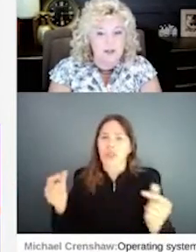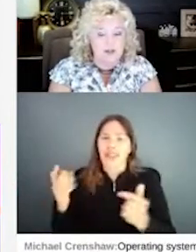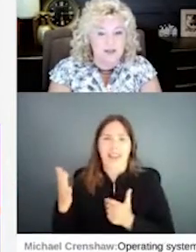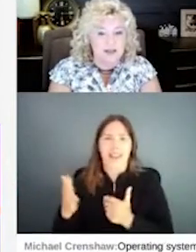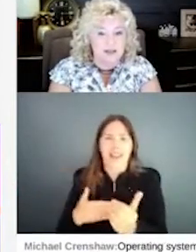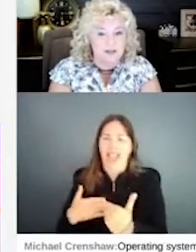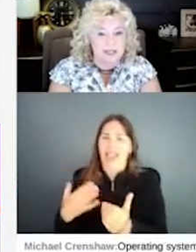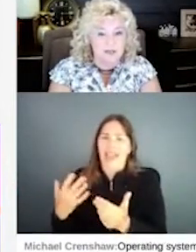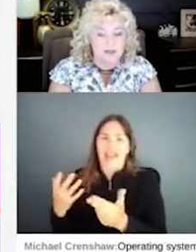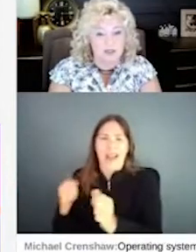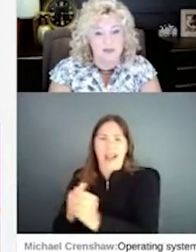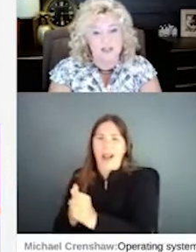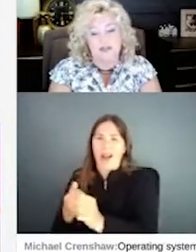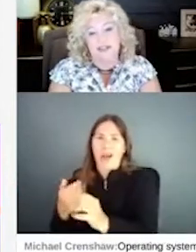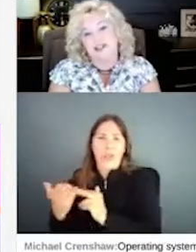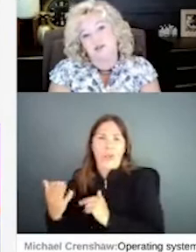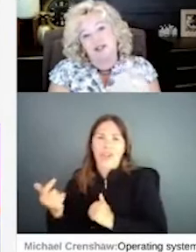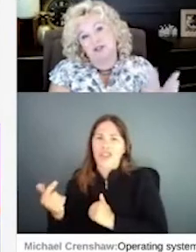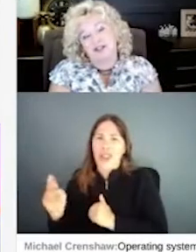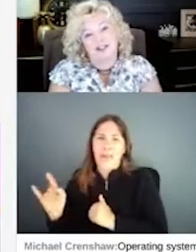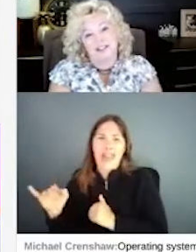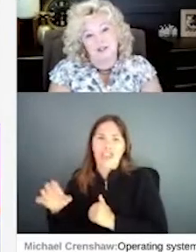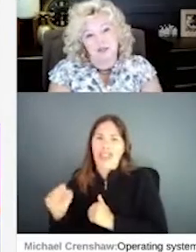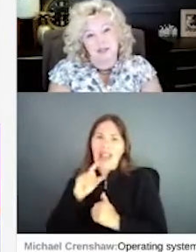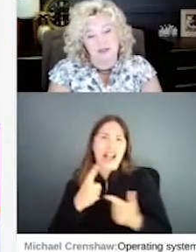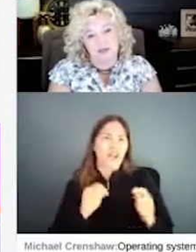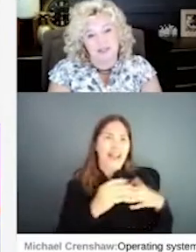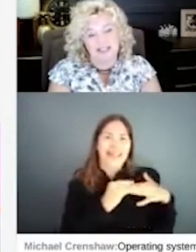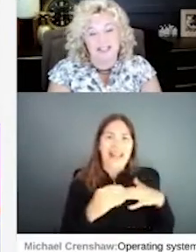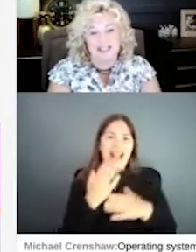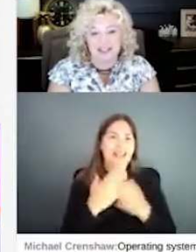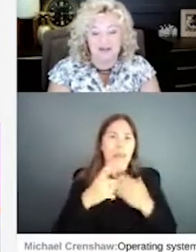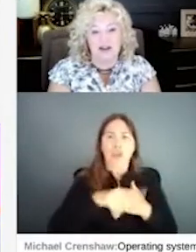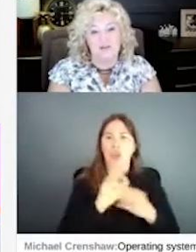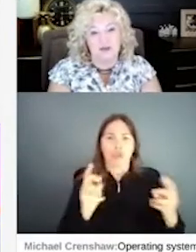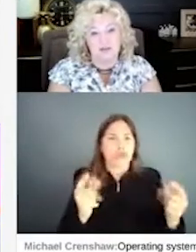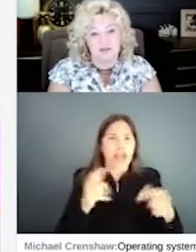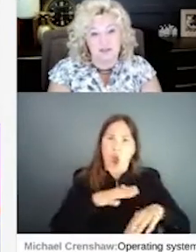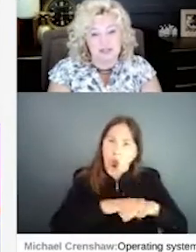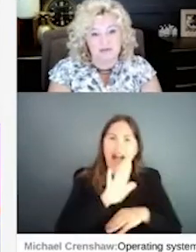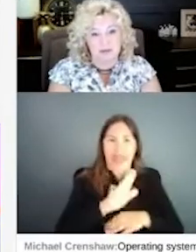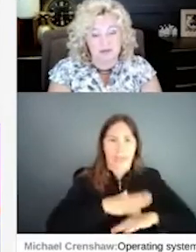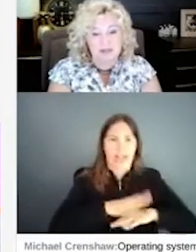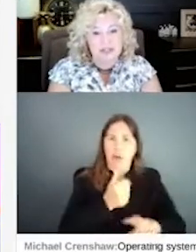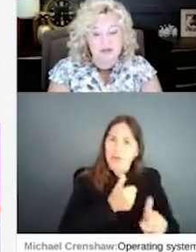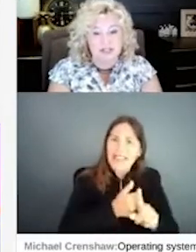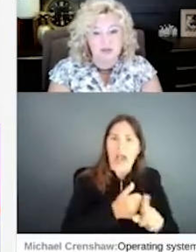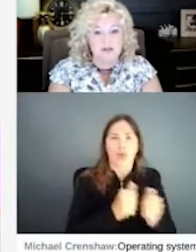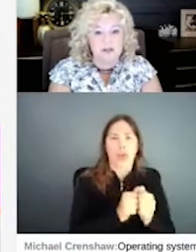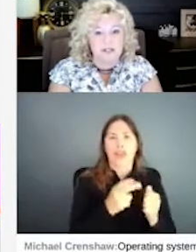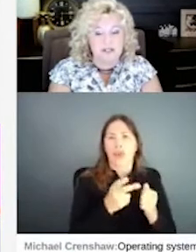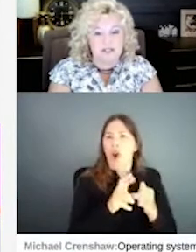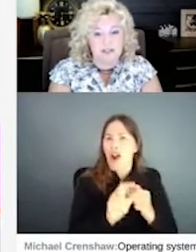they can update them through Geometrics. And that's why I try to guide so many of you to getting it right on the Brain Buffet platform, because whenever there's